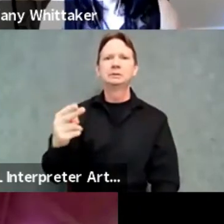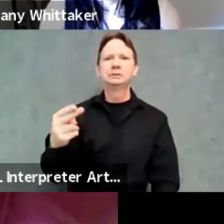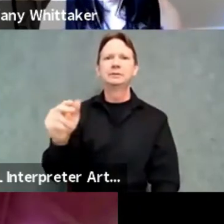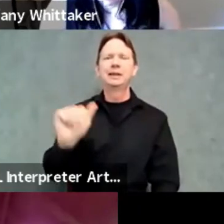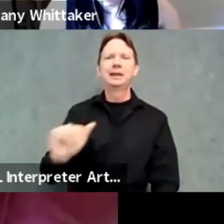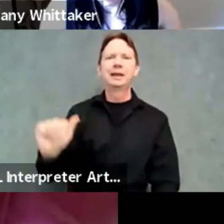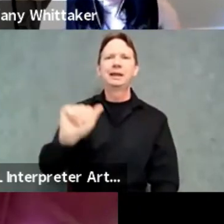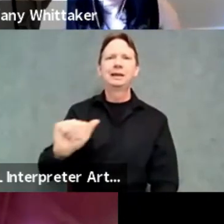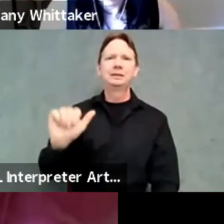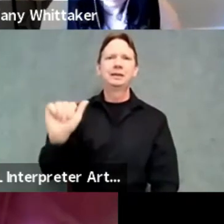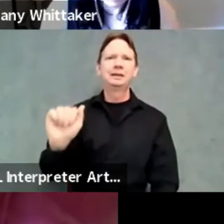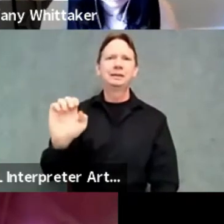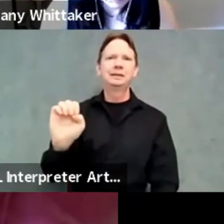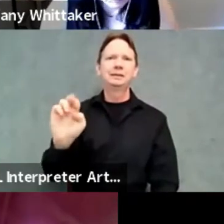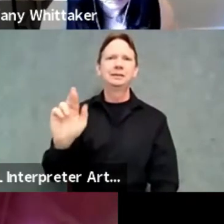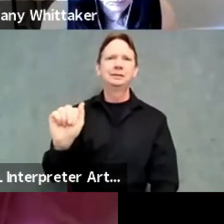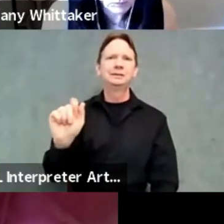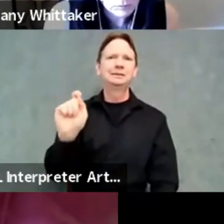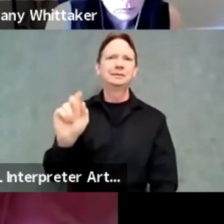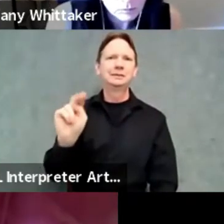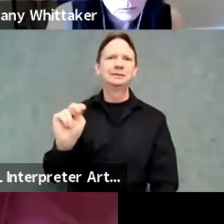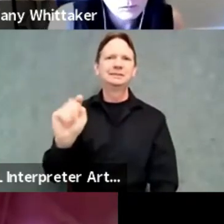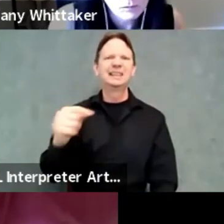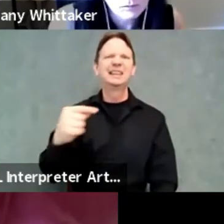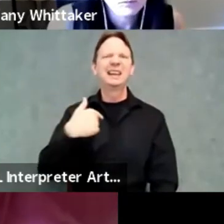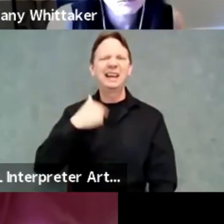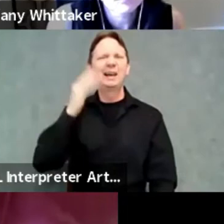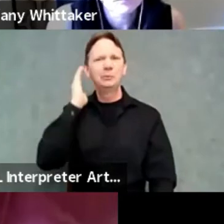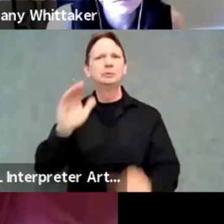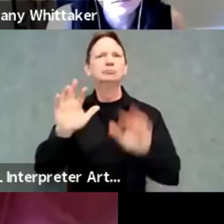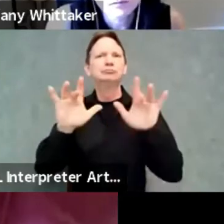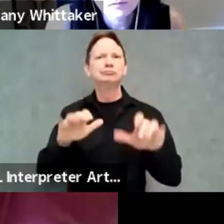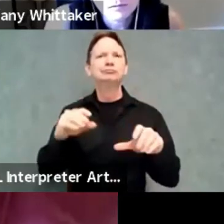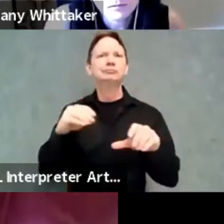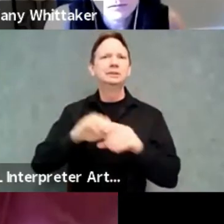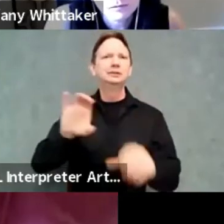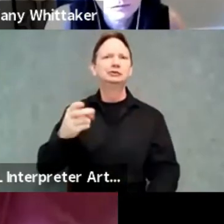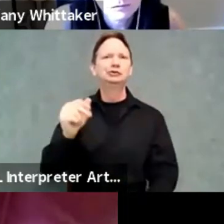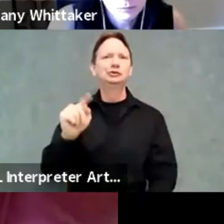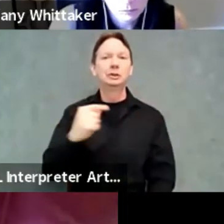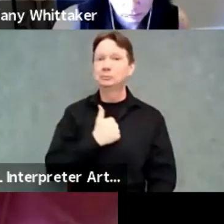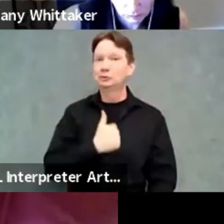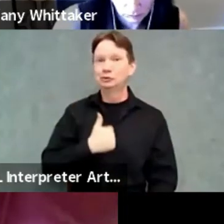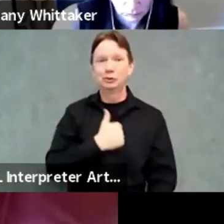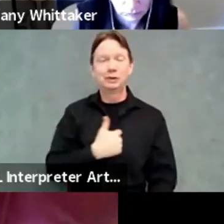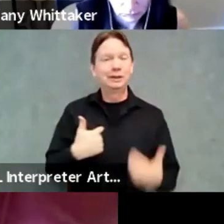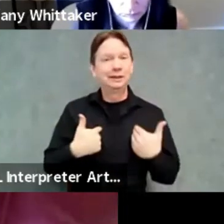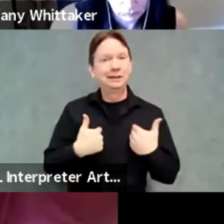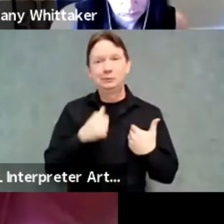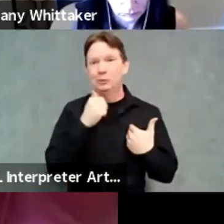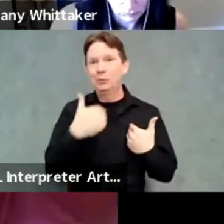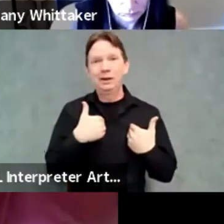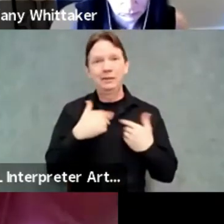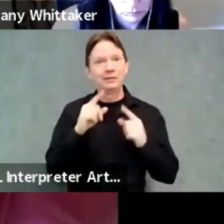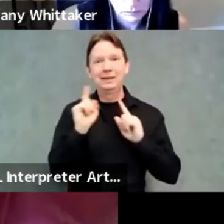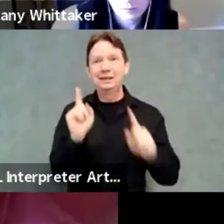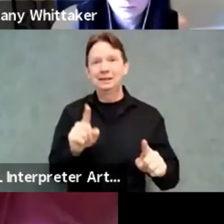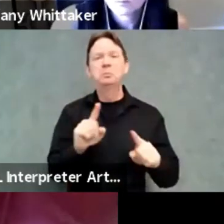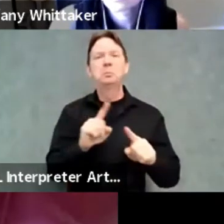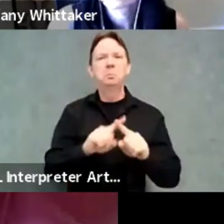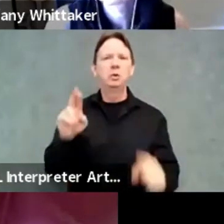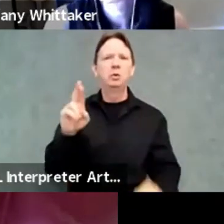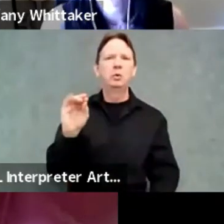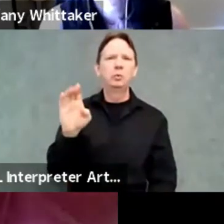I'll put that in the chat as well. I'm sorry I don't have a better answer, but at least you're going to the person who can answer it best. And